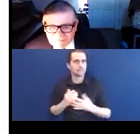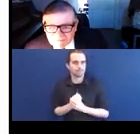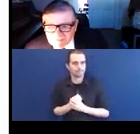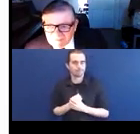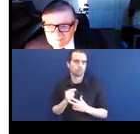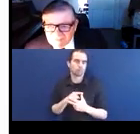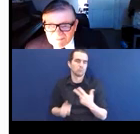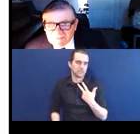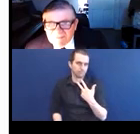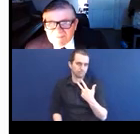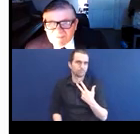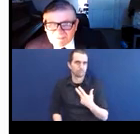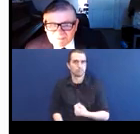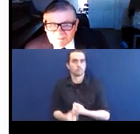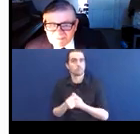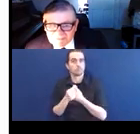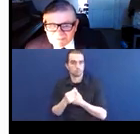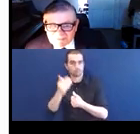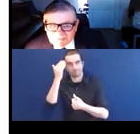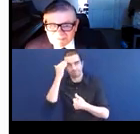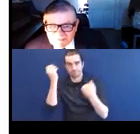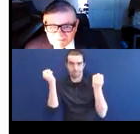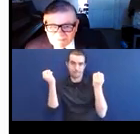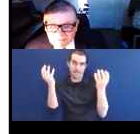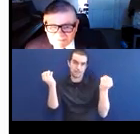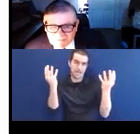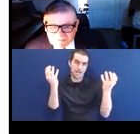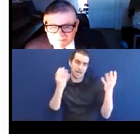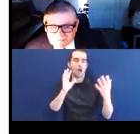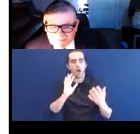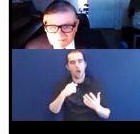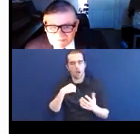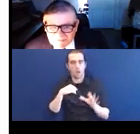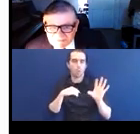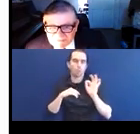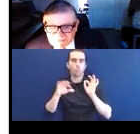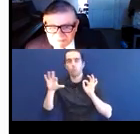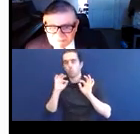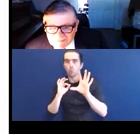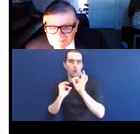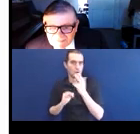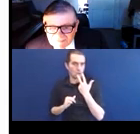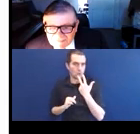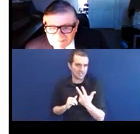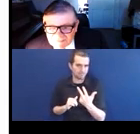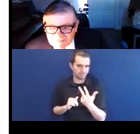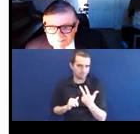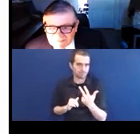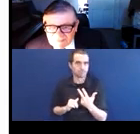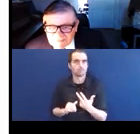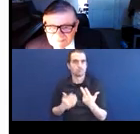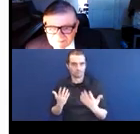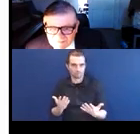that makes it really hard for persons with disabilities to access workplaces, which affects, the outcomes of work and